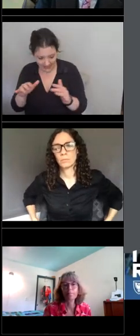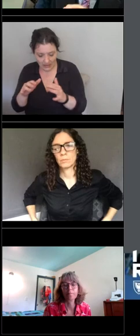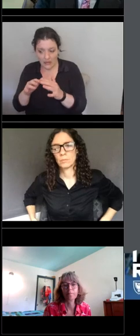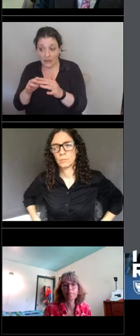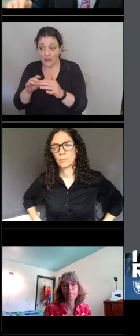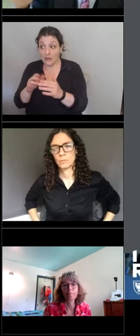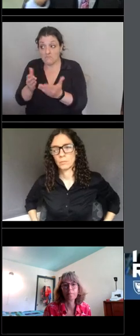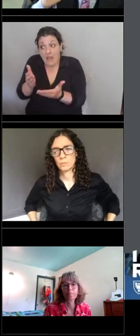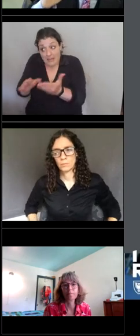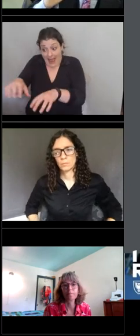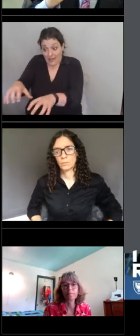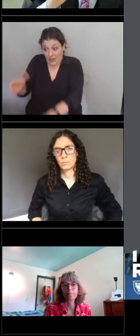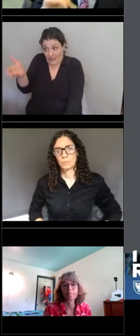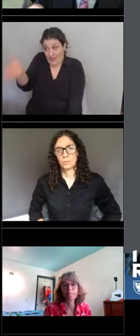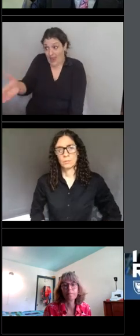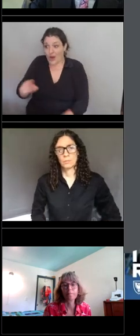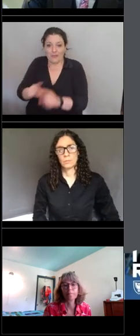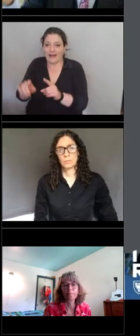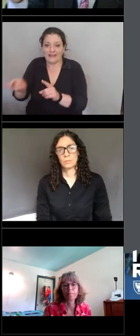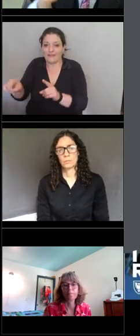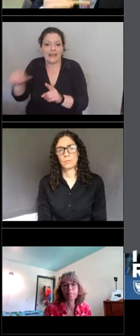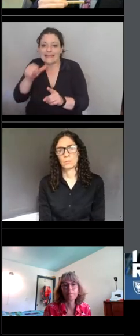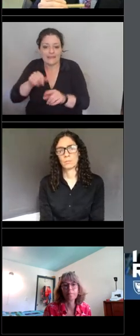didn't have any of the keywords and weren't